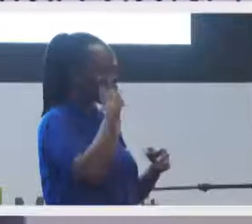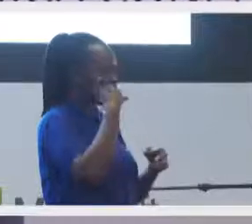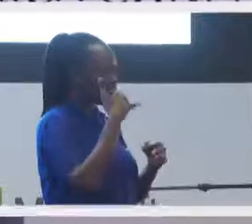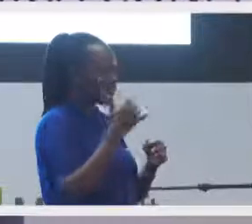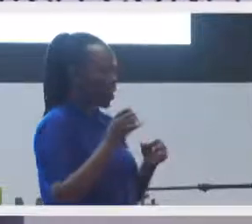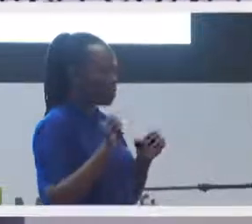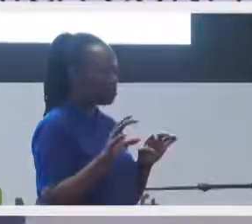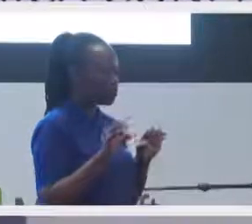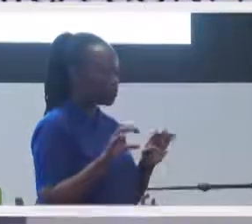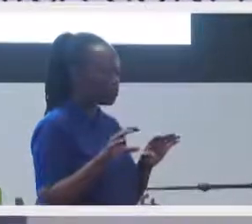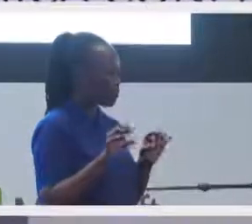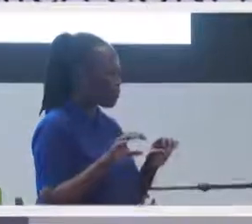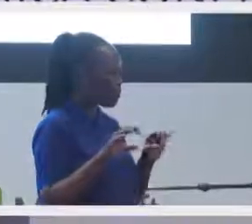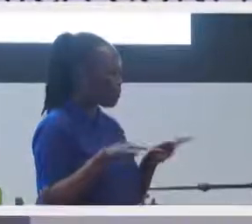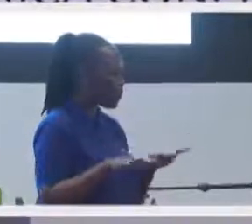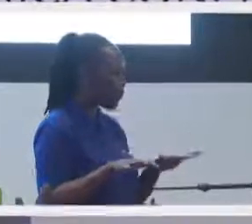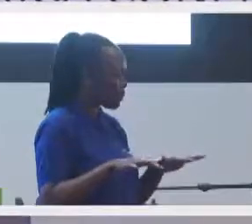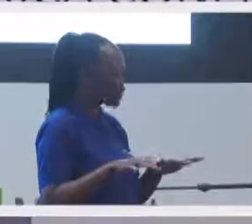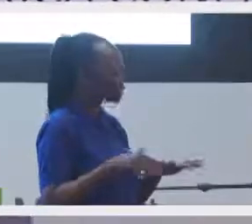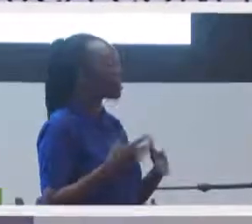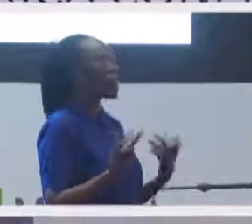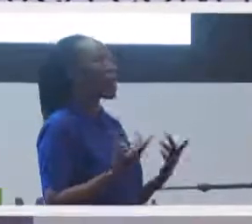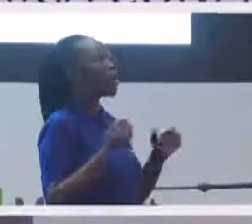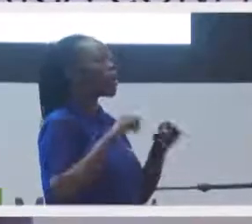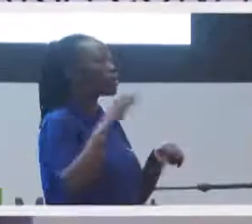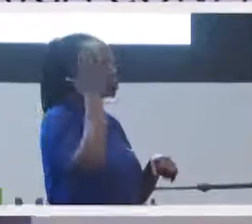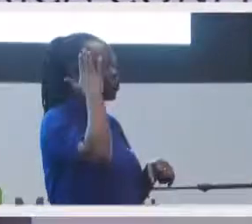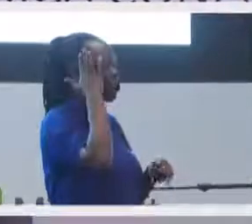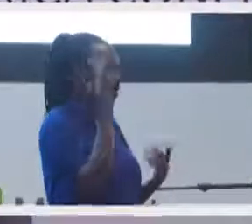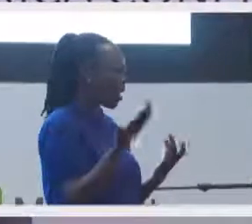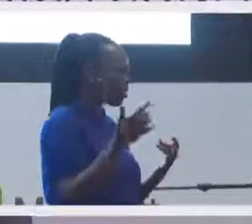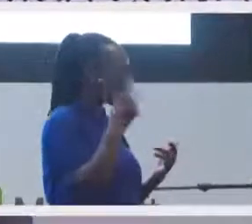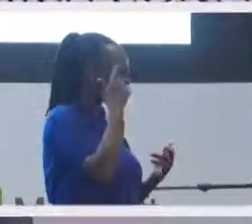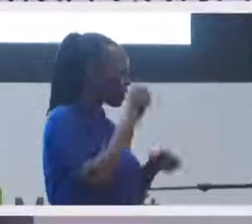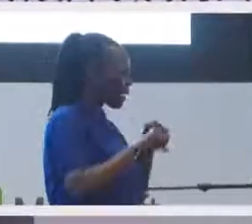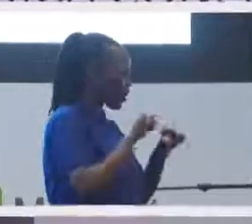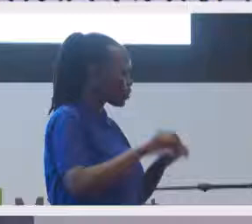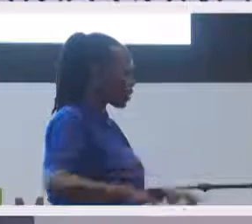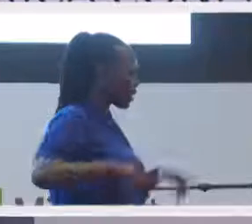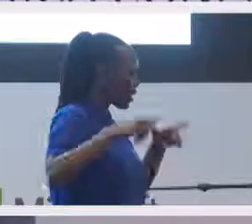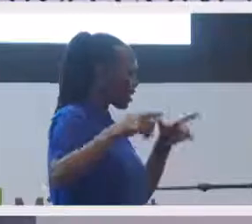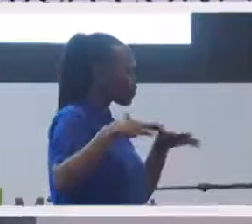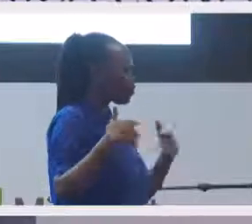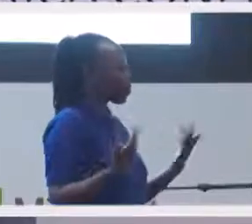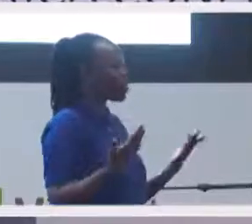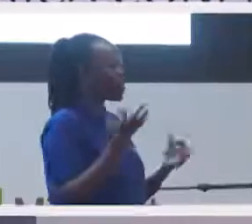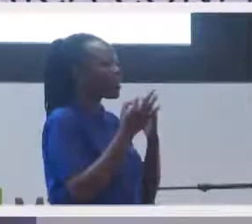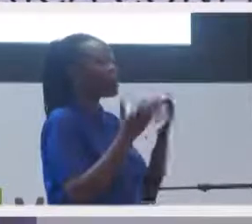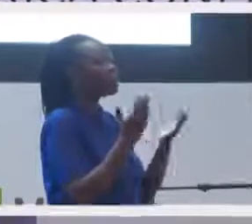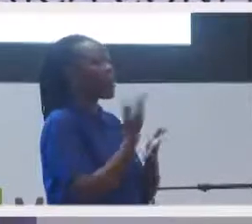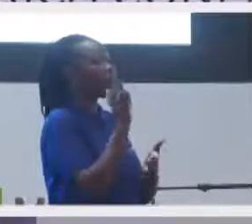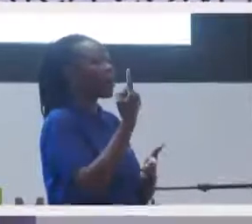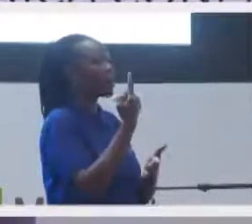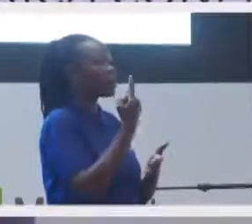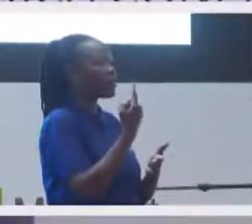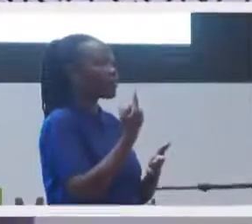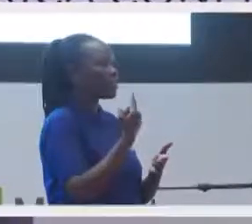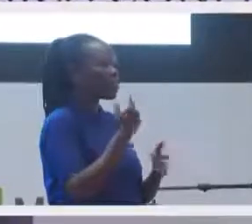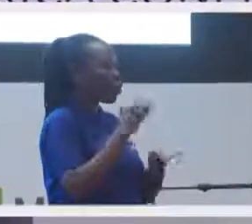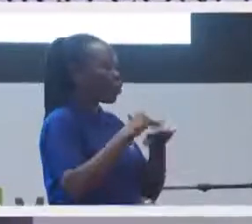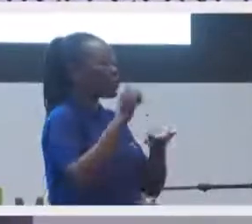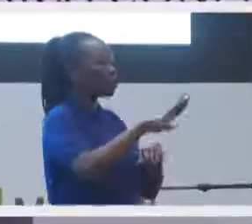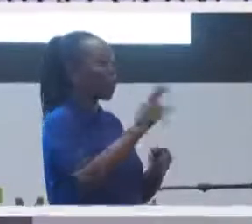So think about you are distracted, think about life, and then someone says your name, it buzzes, and you go,